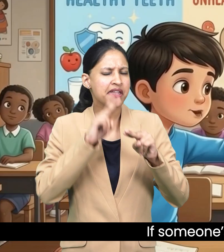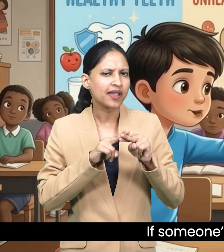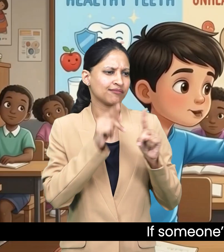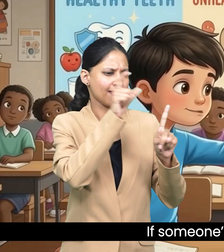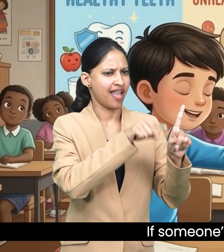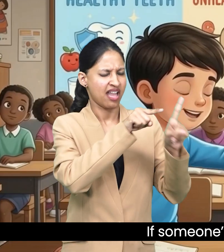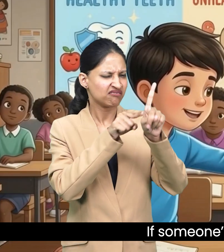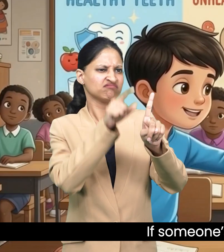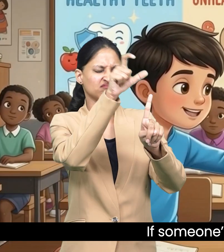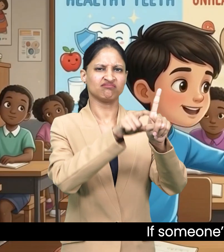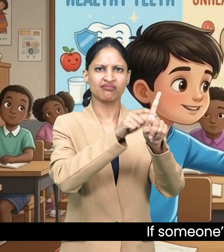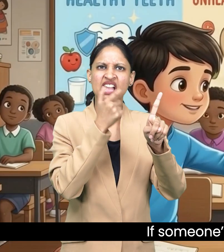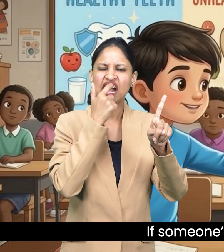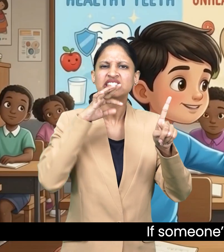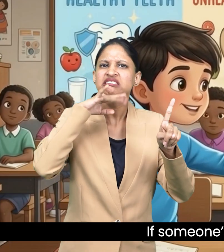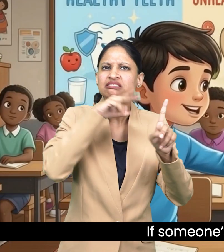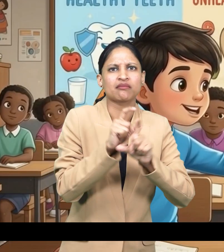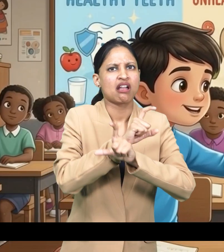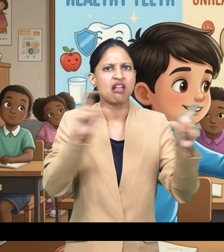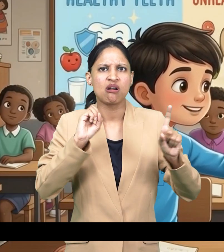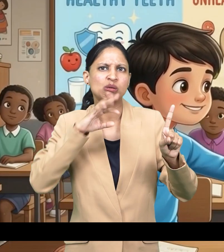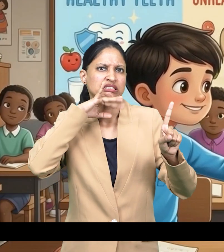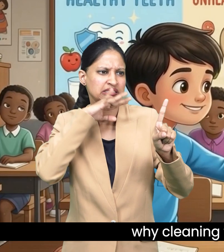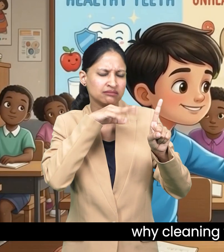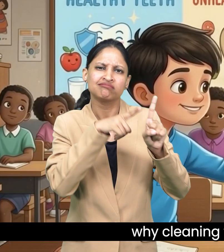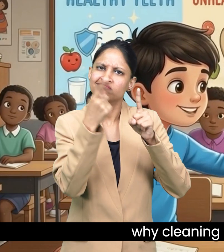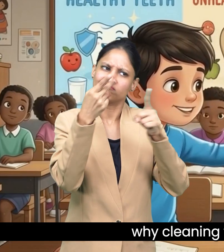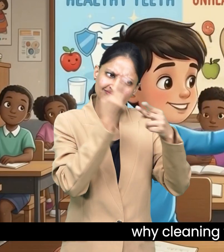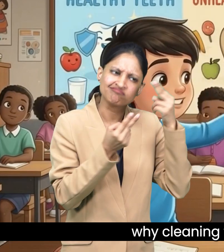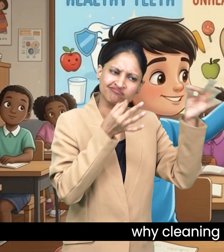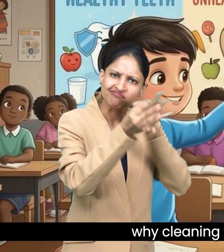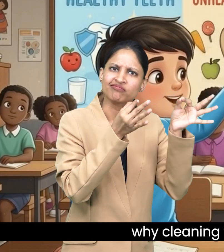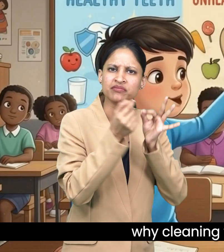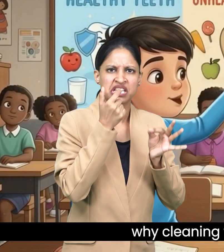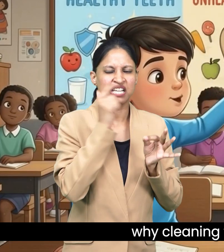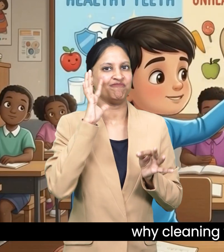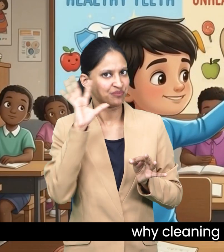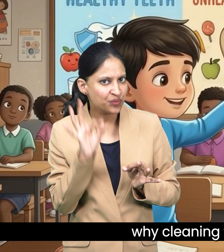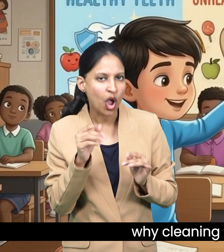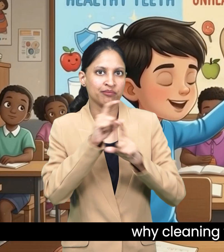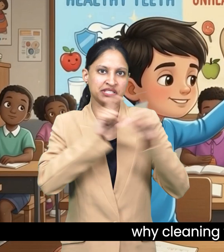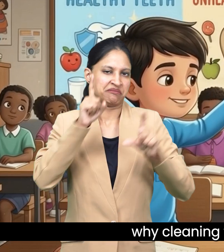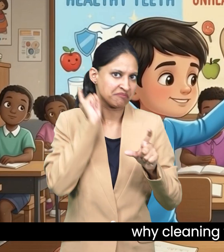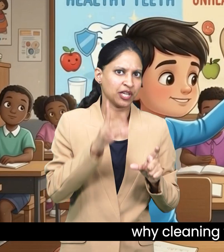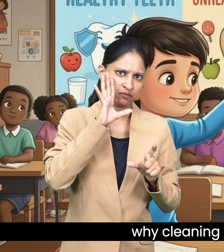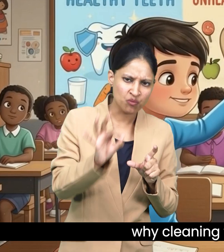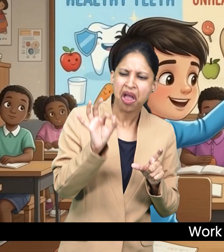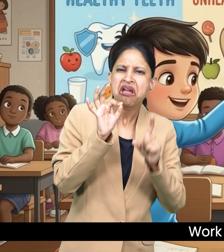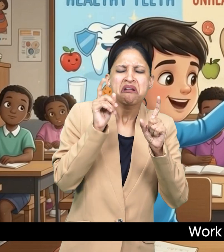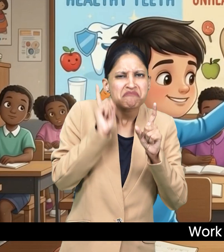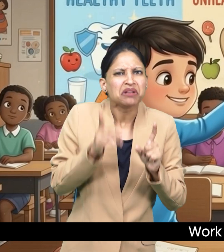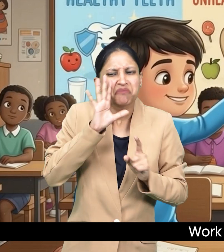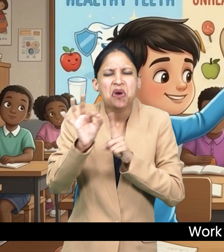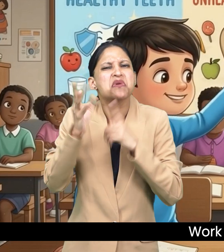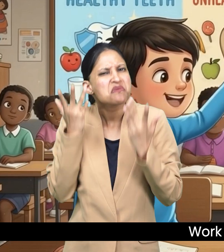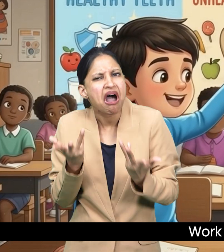If someone's teeth are not clean, tell them why cleaning their teeth is important. Work